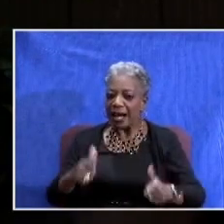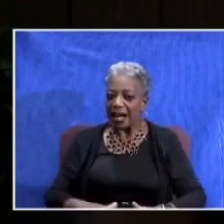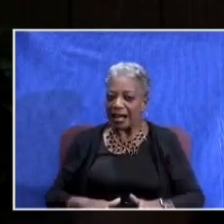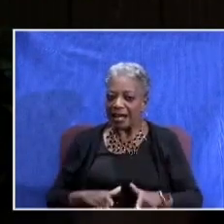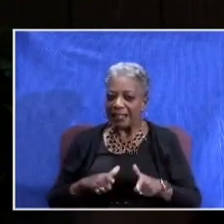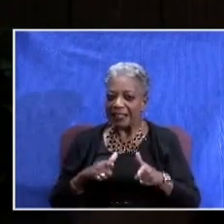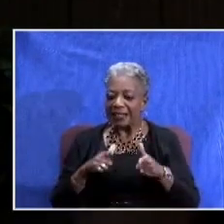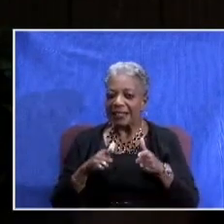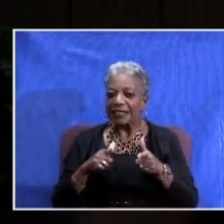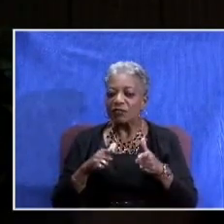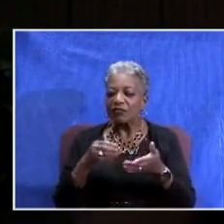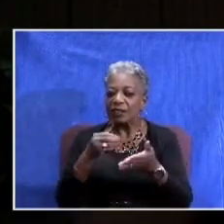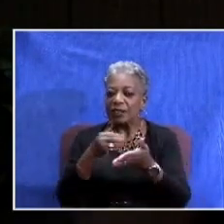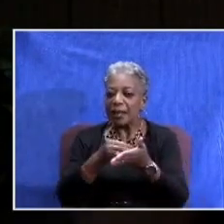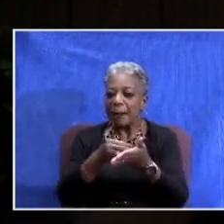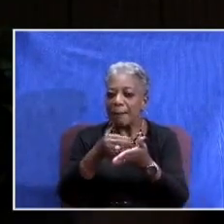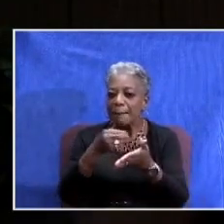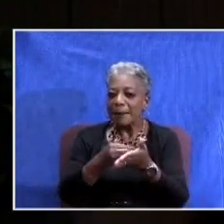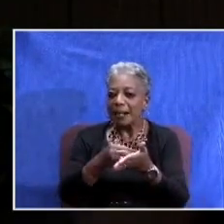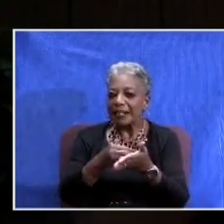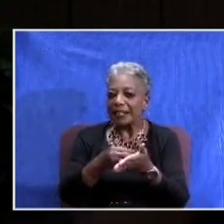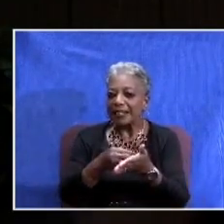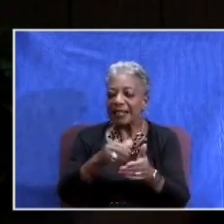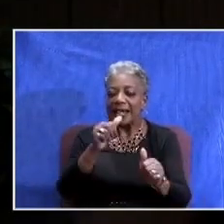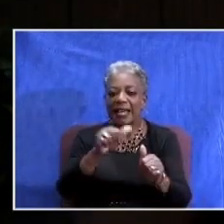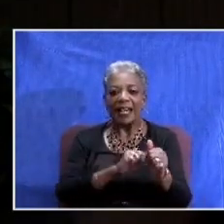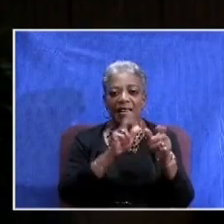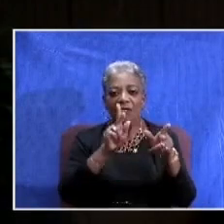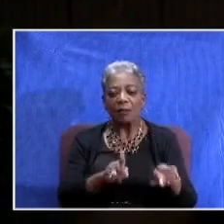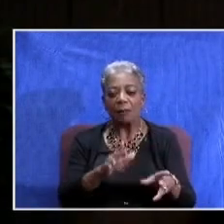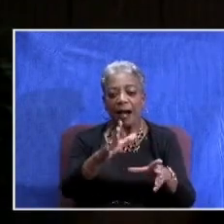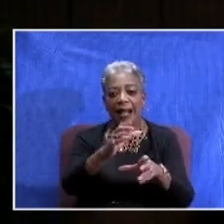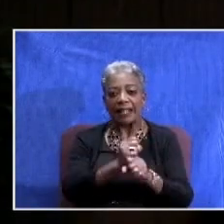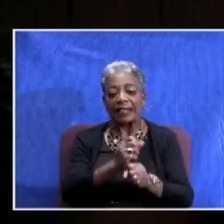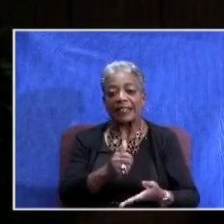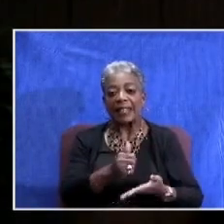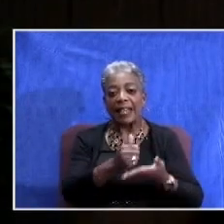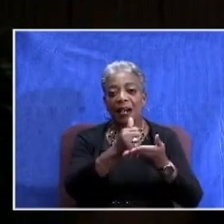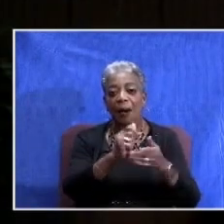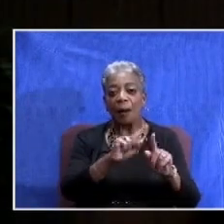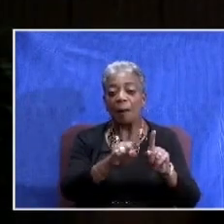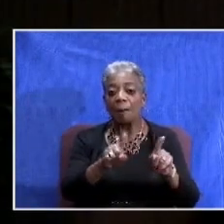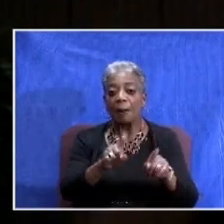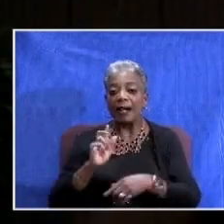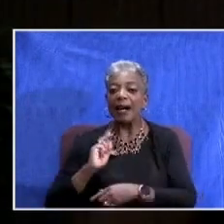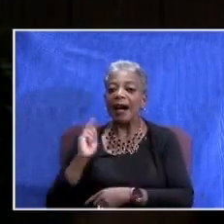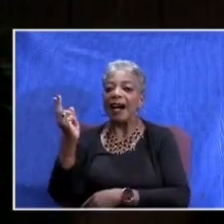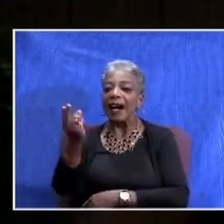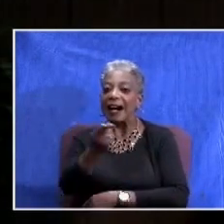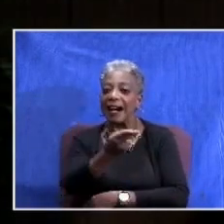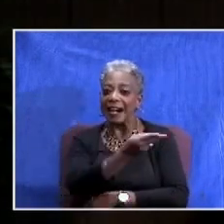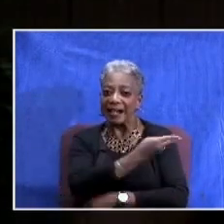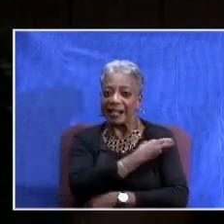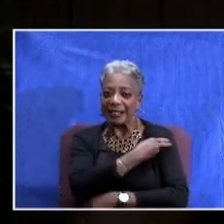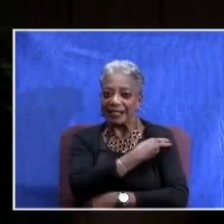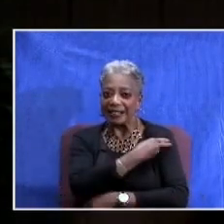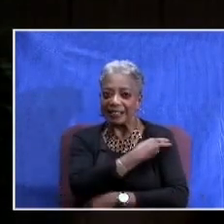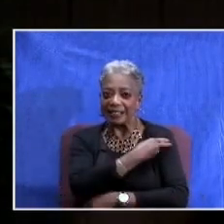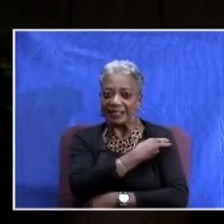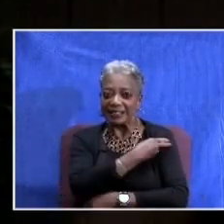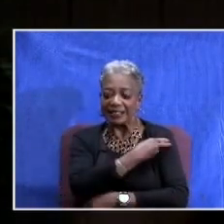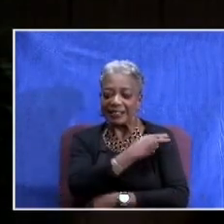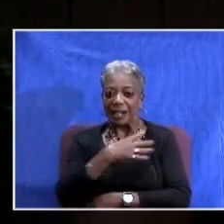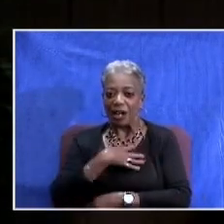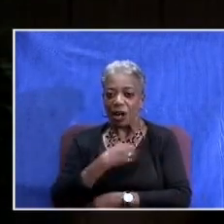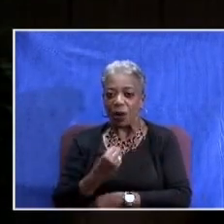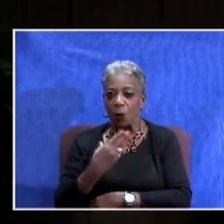it's interesting that everybody gets the bailout but us. Everybody gets monetized. We get ghettoized. They get